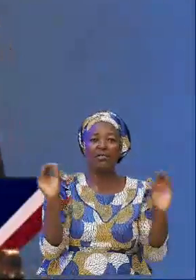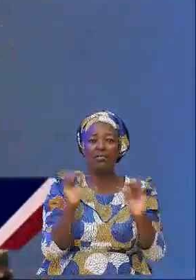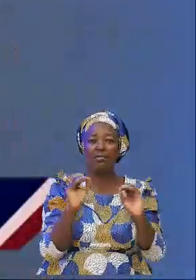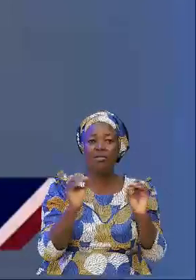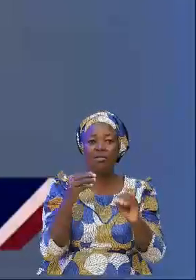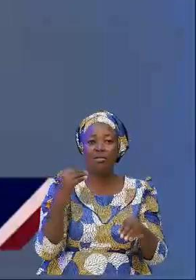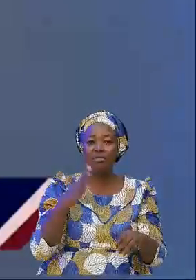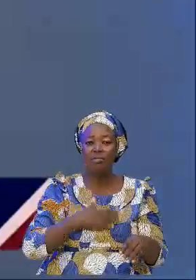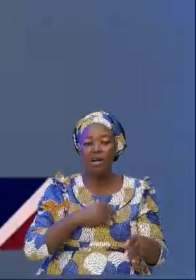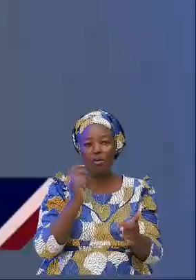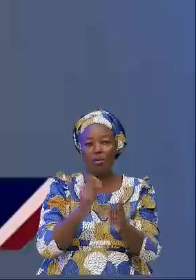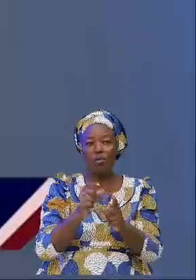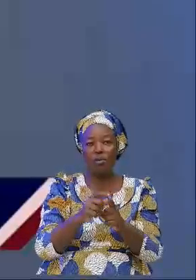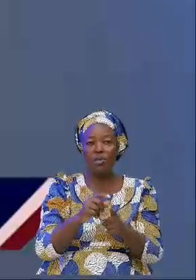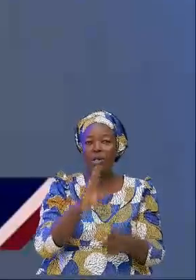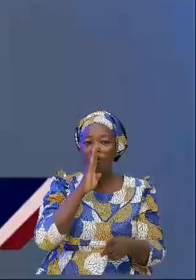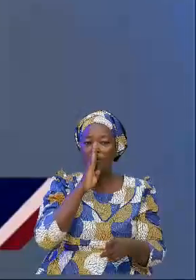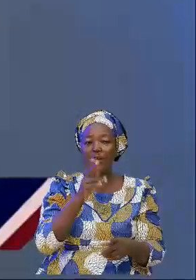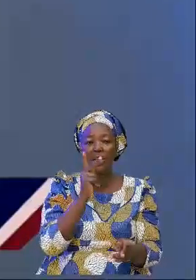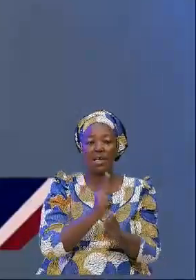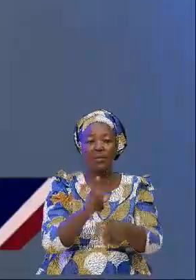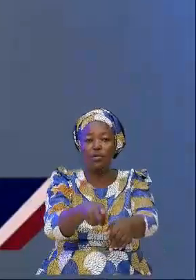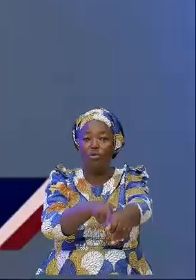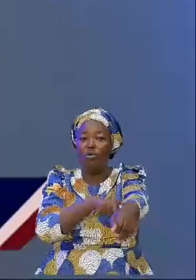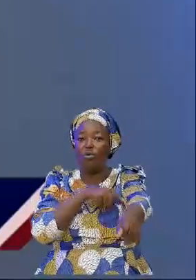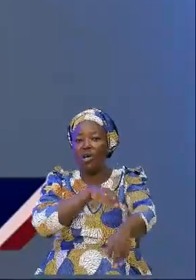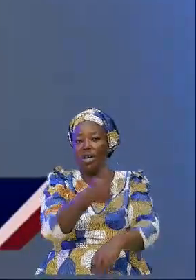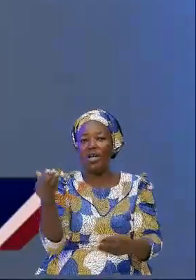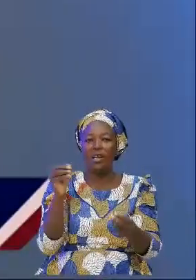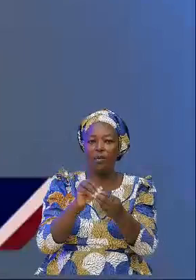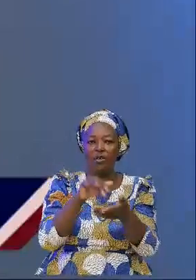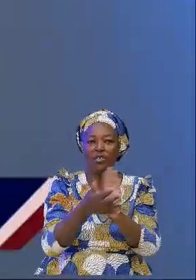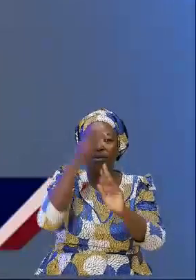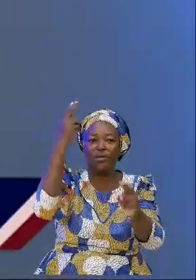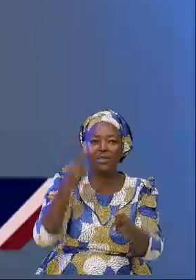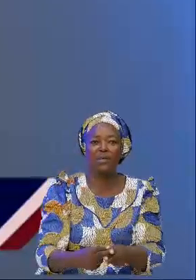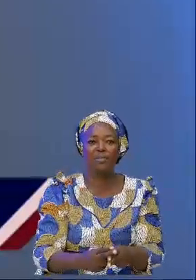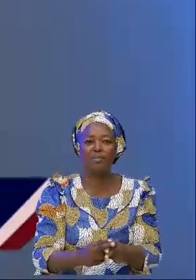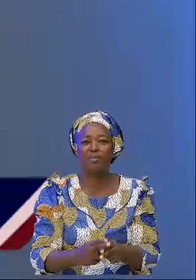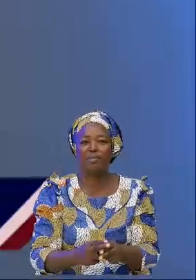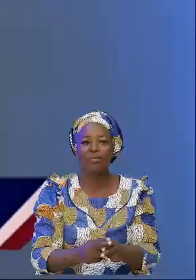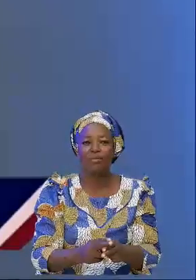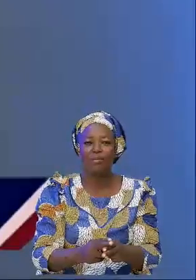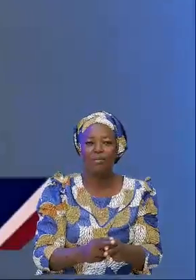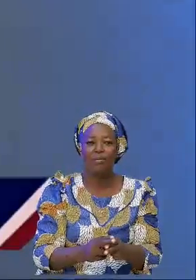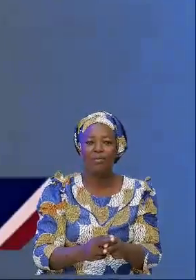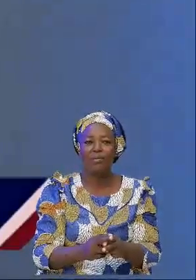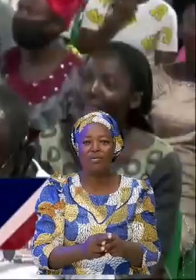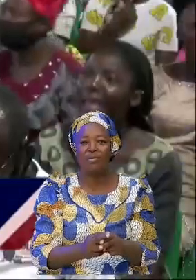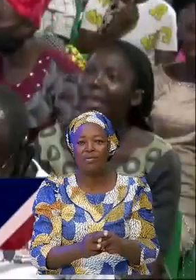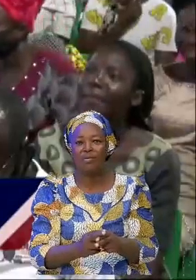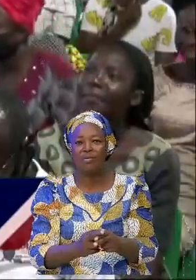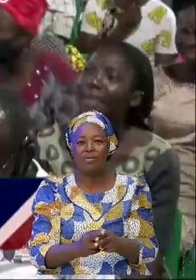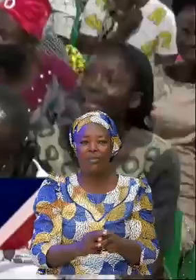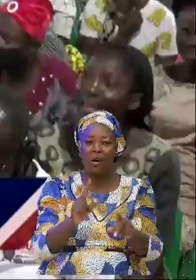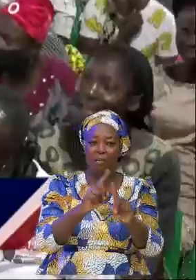God, there shall none of my words be prolonged anymore.